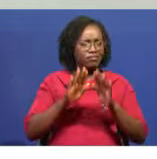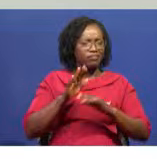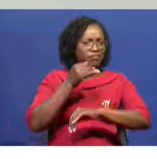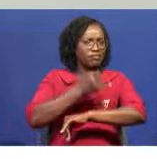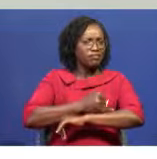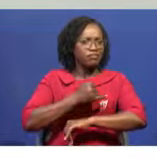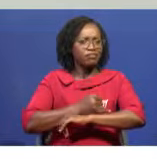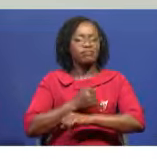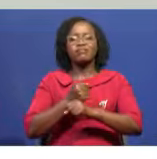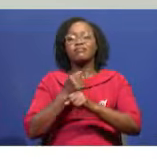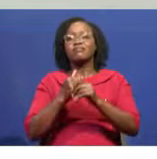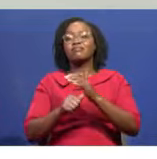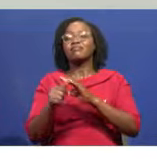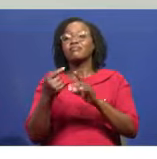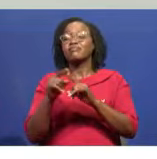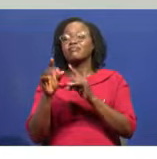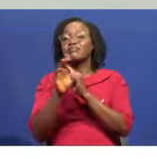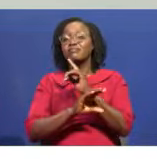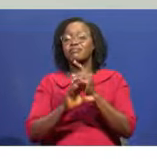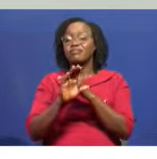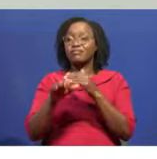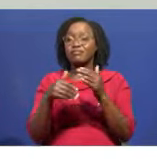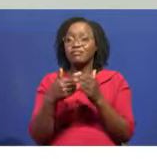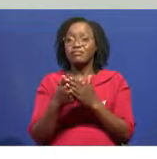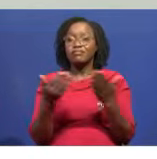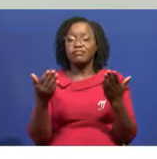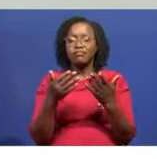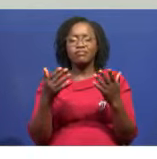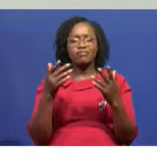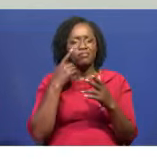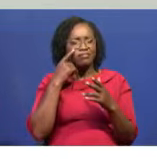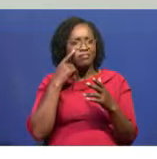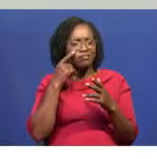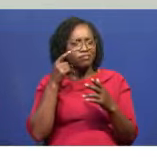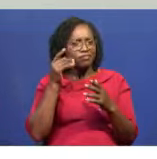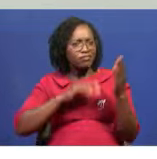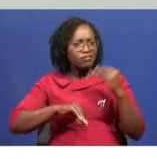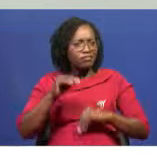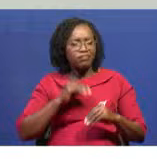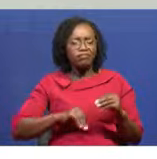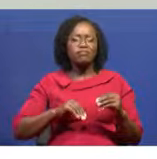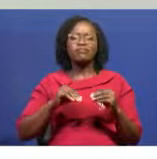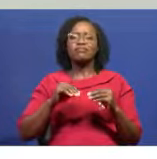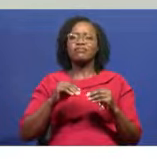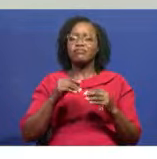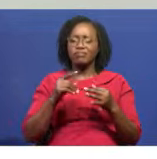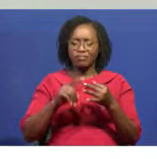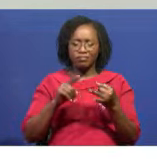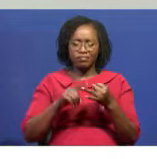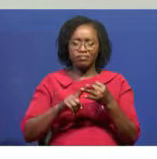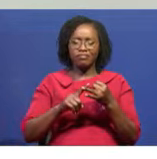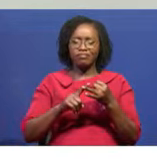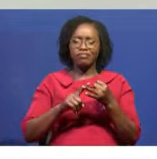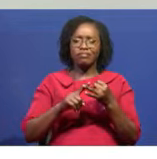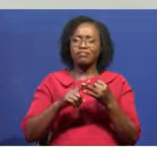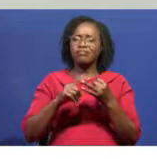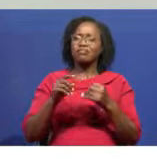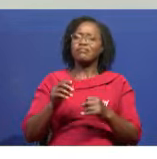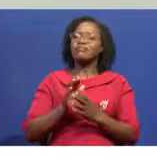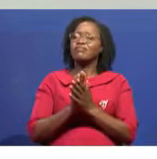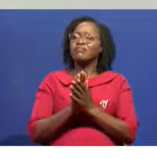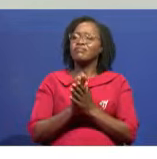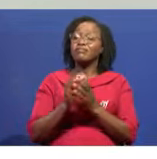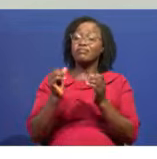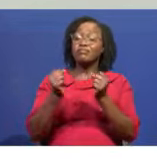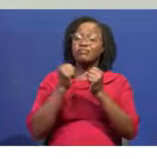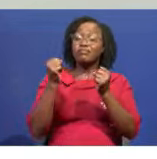work under, but for the country at large, where they see corruption, they see misuse of power. So in terms of ensuring that we